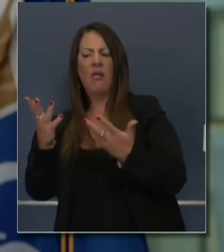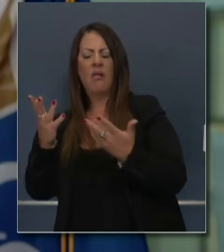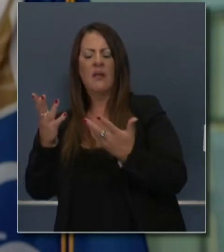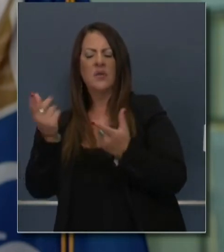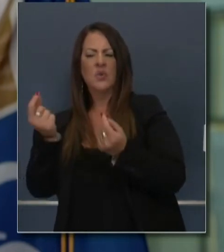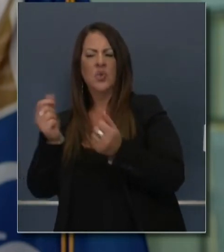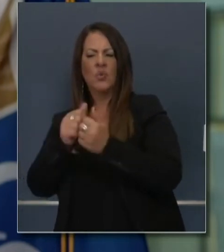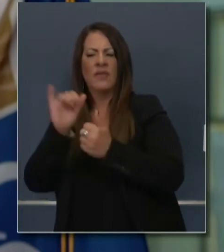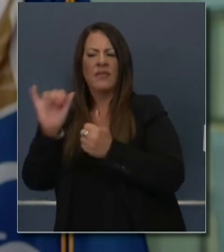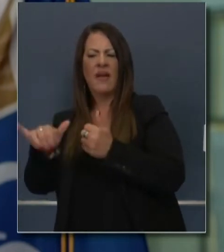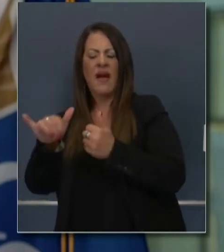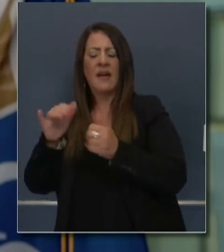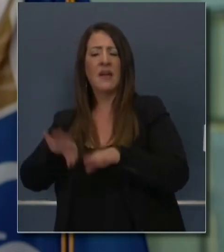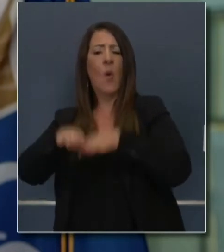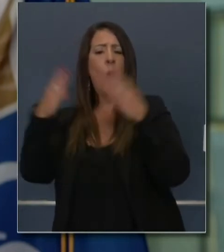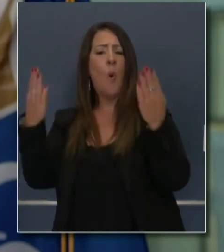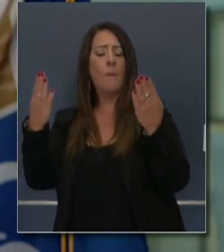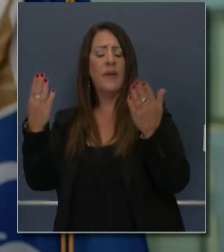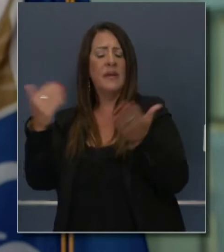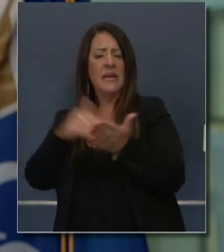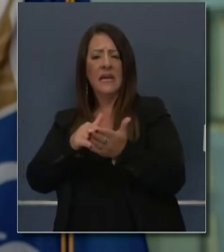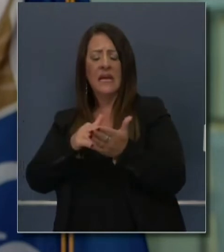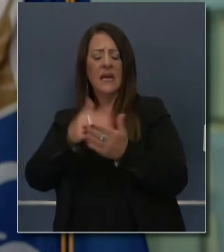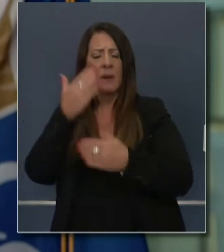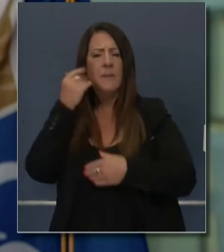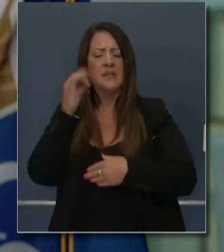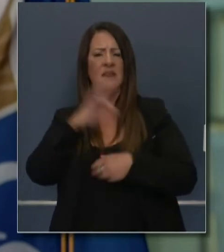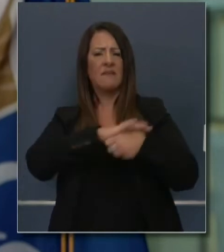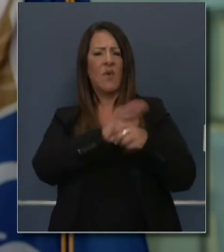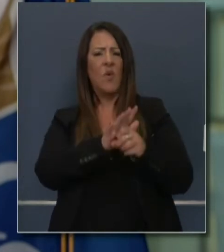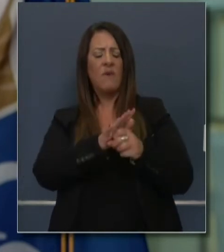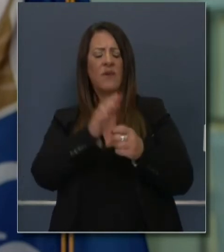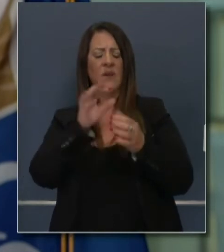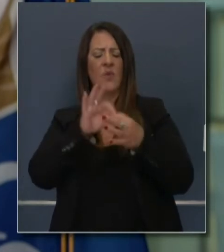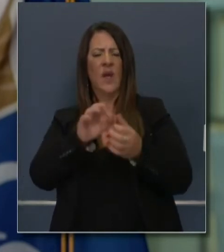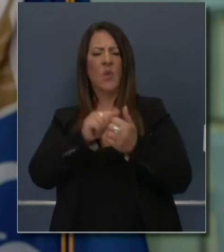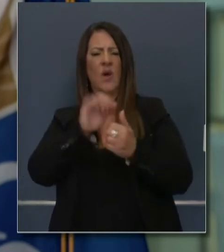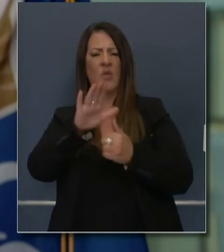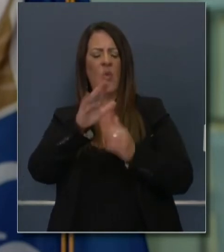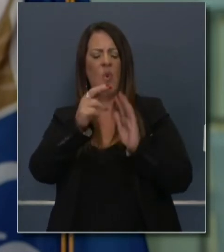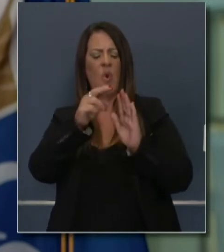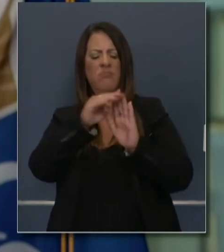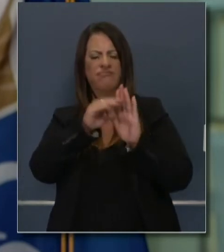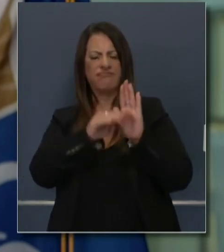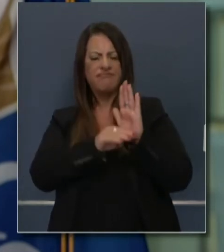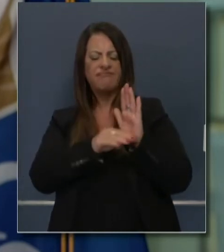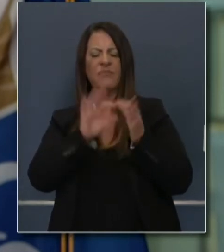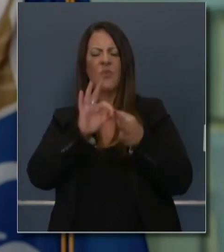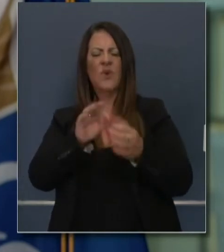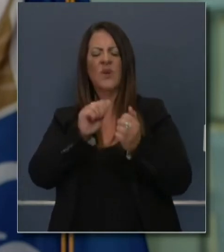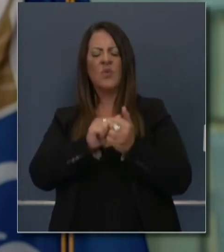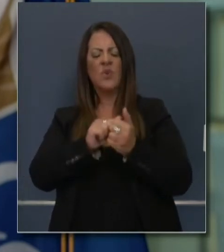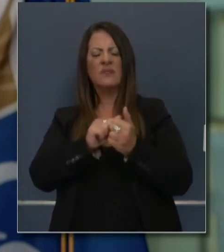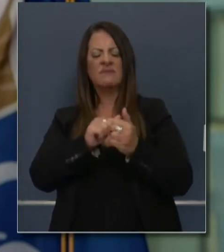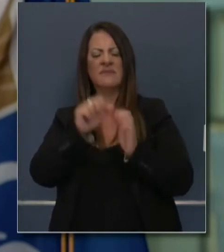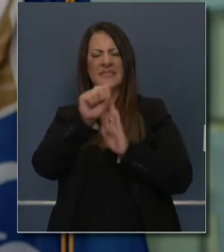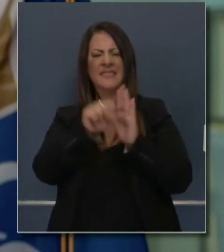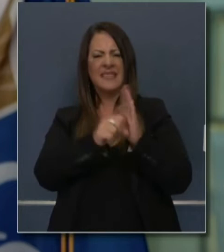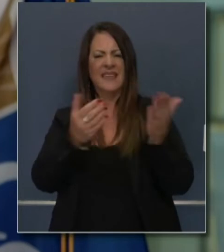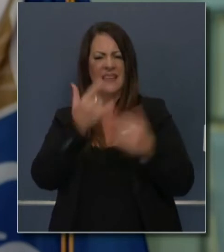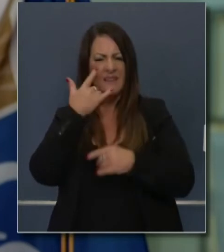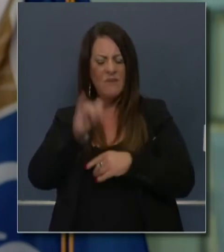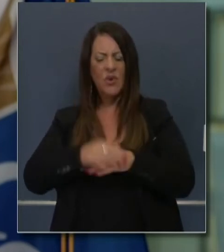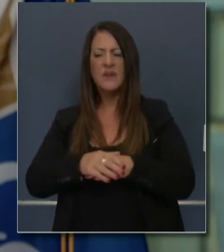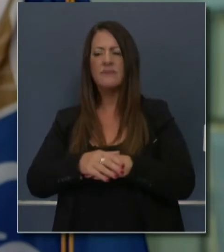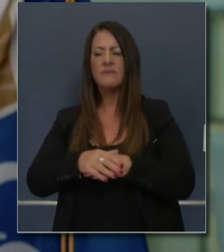theme parks reopening with, like, outdoor operation first and then indoor capped at 25% or 50%? And then second, you mentioned